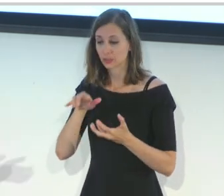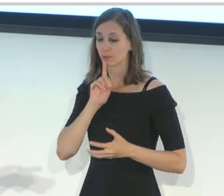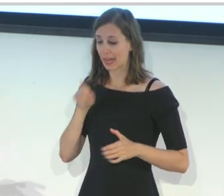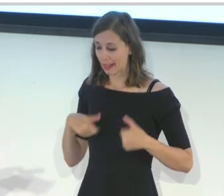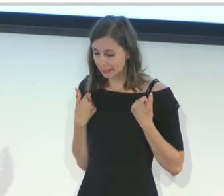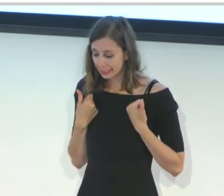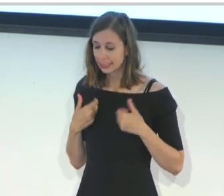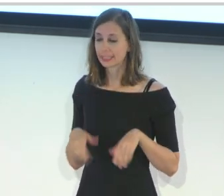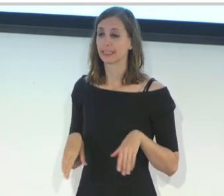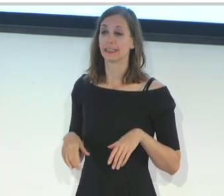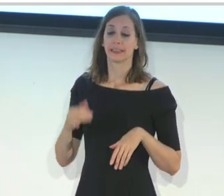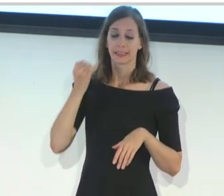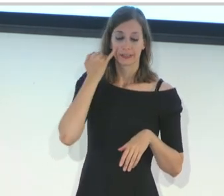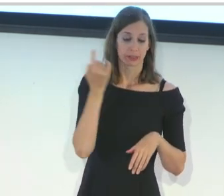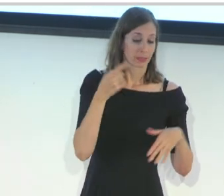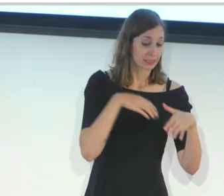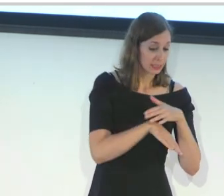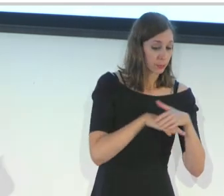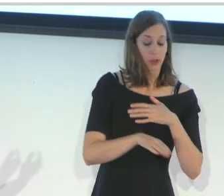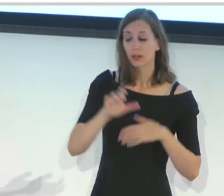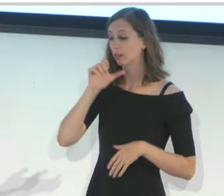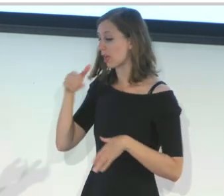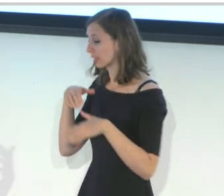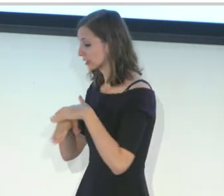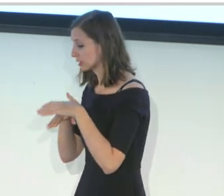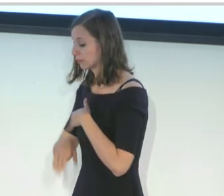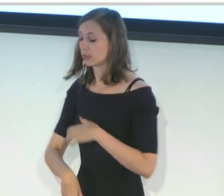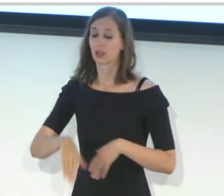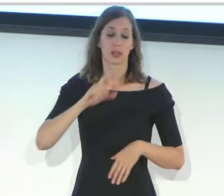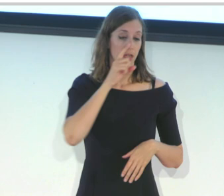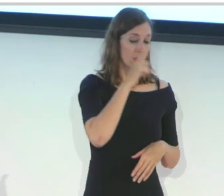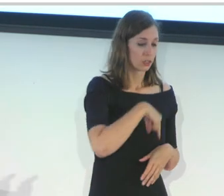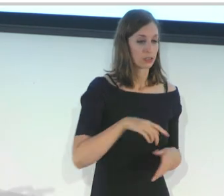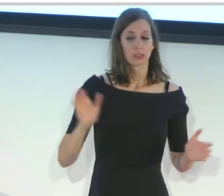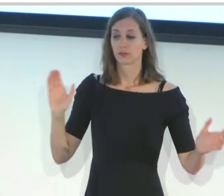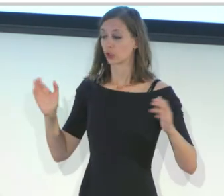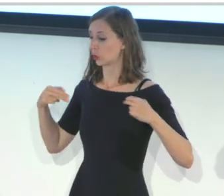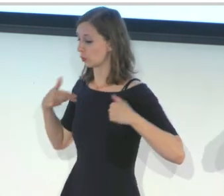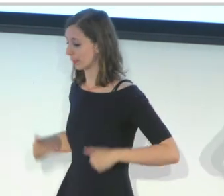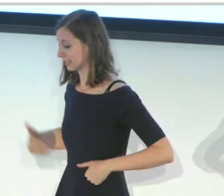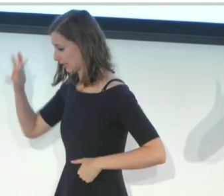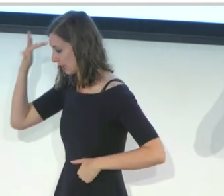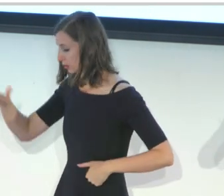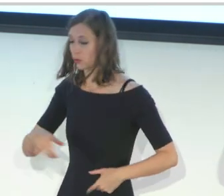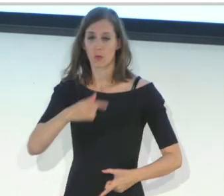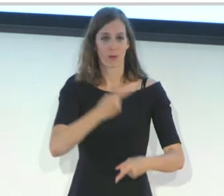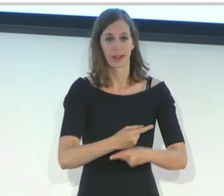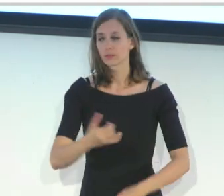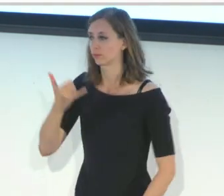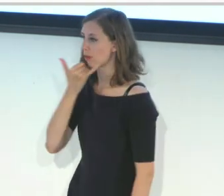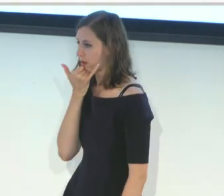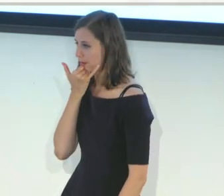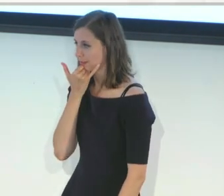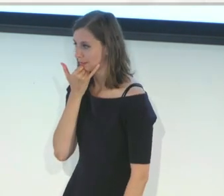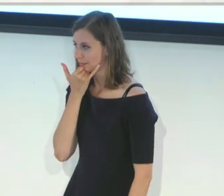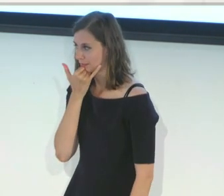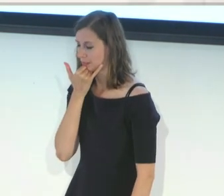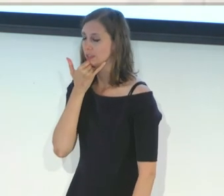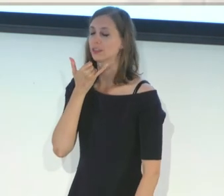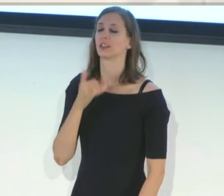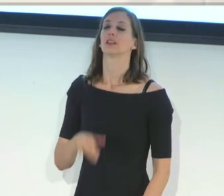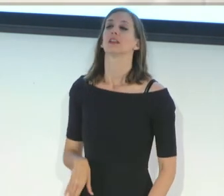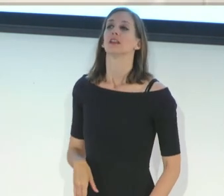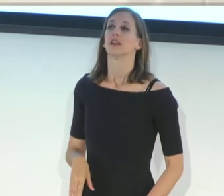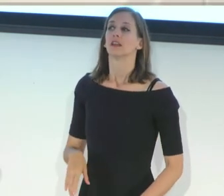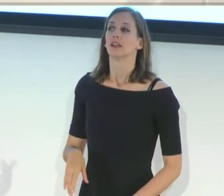is accessible or inaccessible, artificial versus human intelligence, or right versus wrong, and thinking about how each